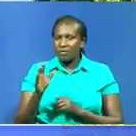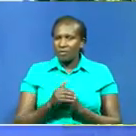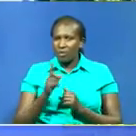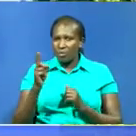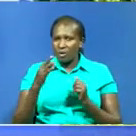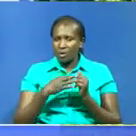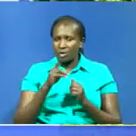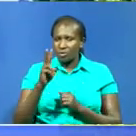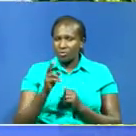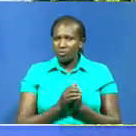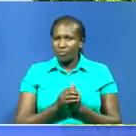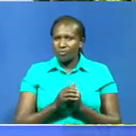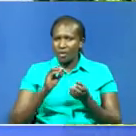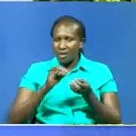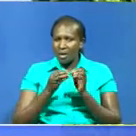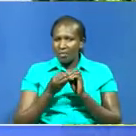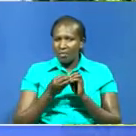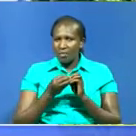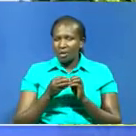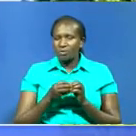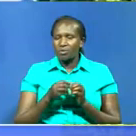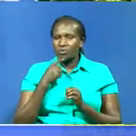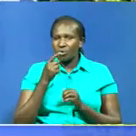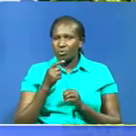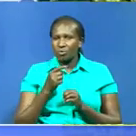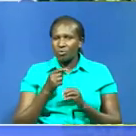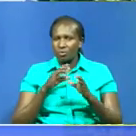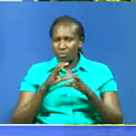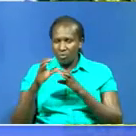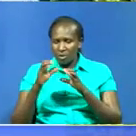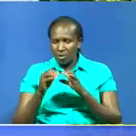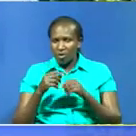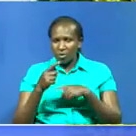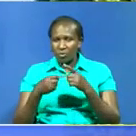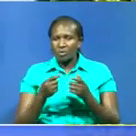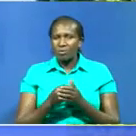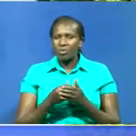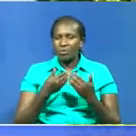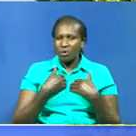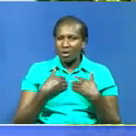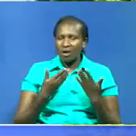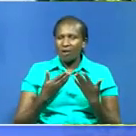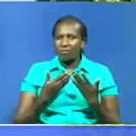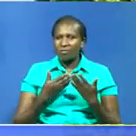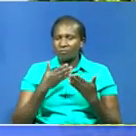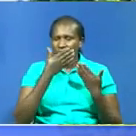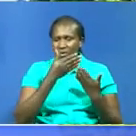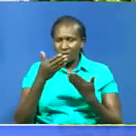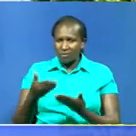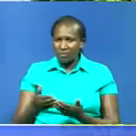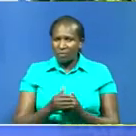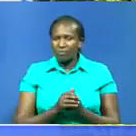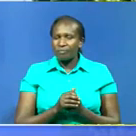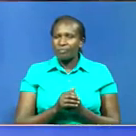0771 055 182. That's the number I use for WhatsApp so that we can be able to communicate. We have a platform where we engage on